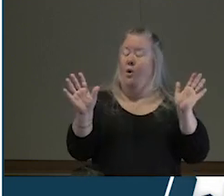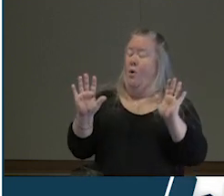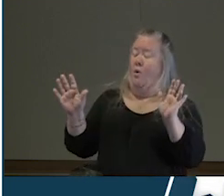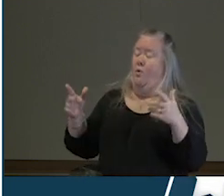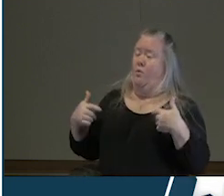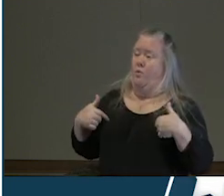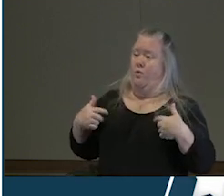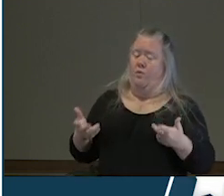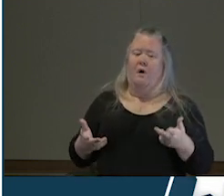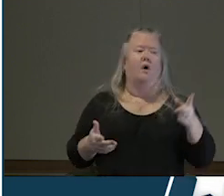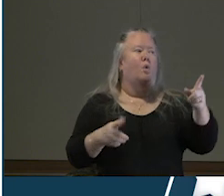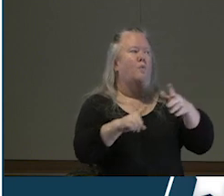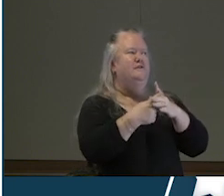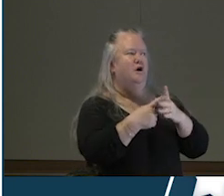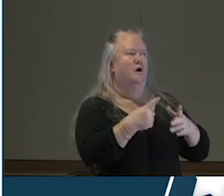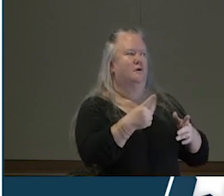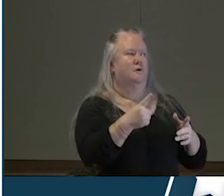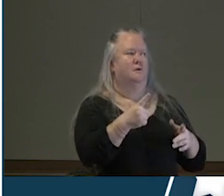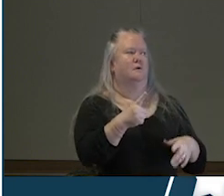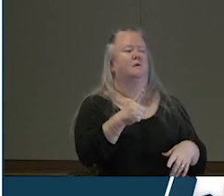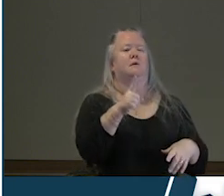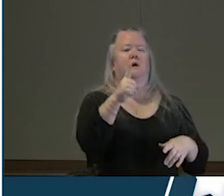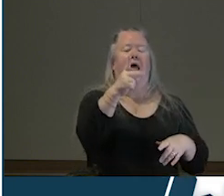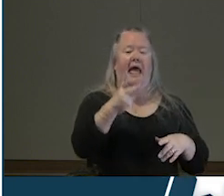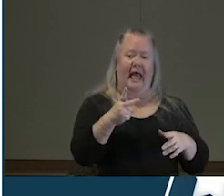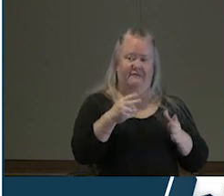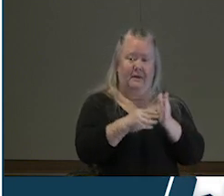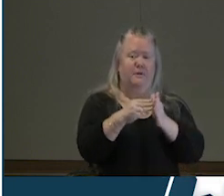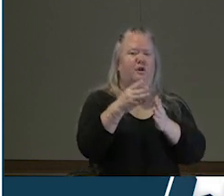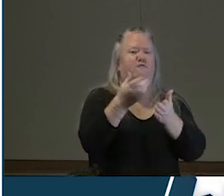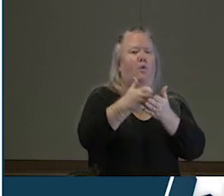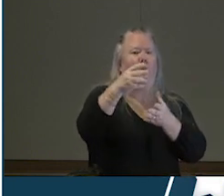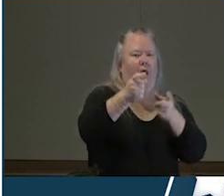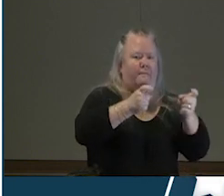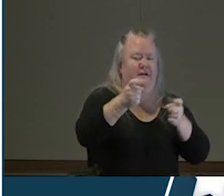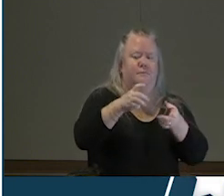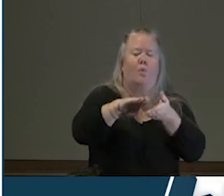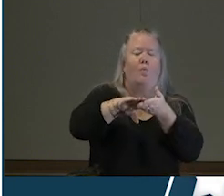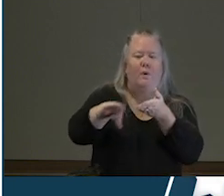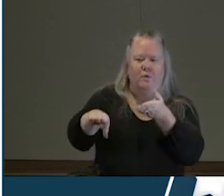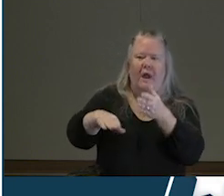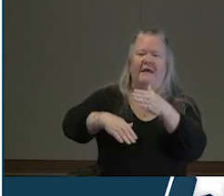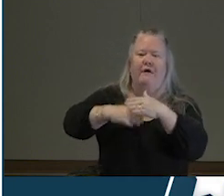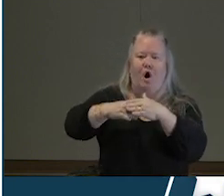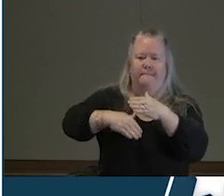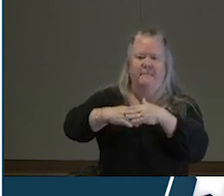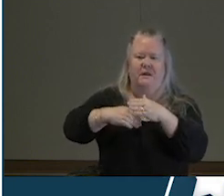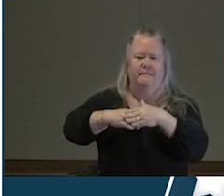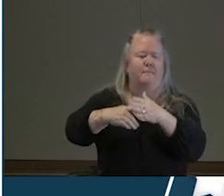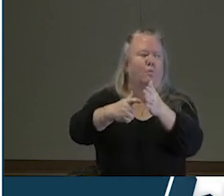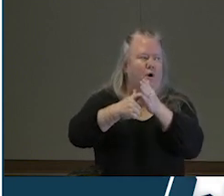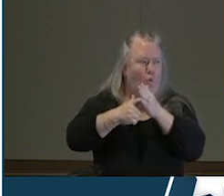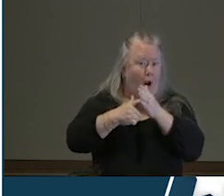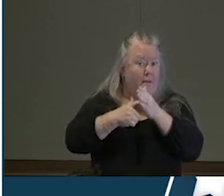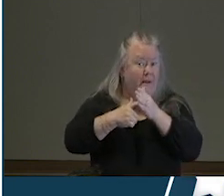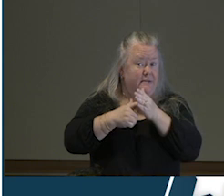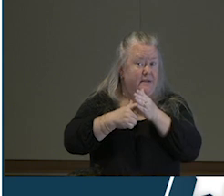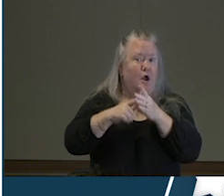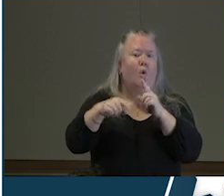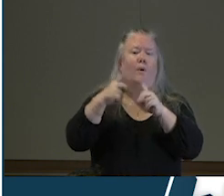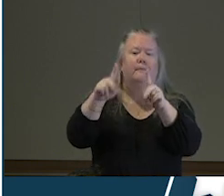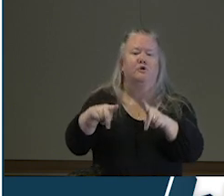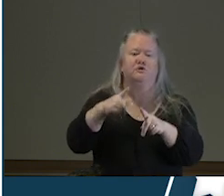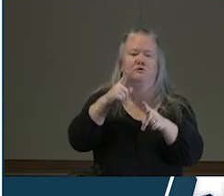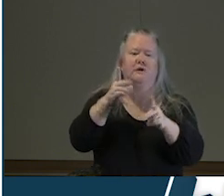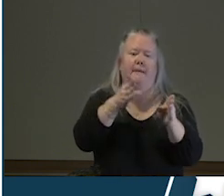well, I'm So not. we start at $500,000 for wealth management. We waive our minimum requirement when someone's